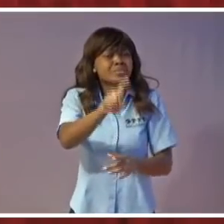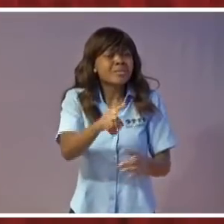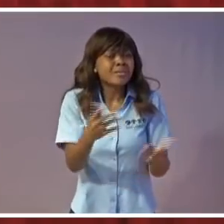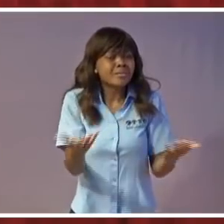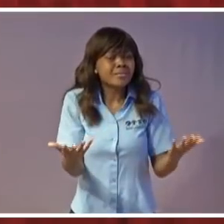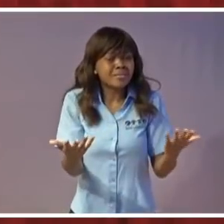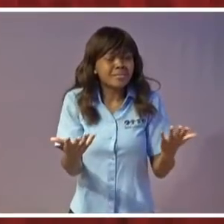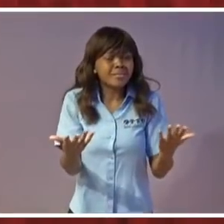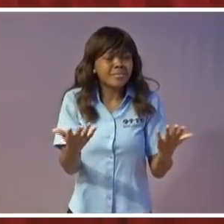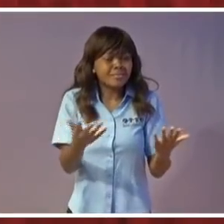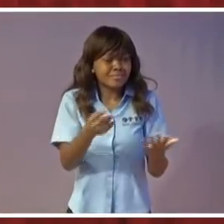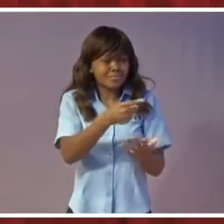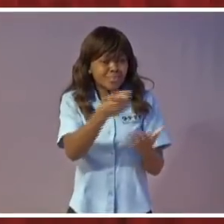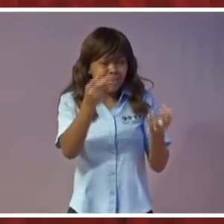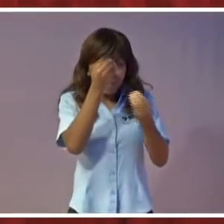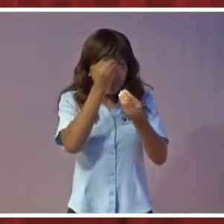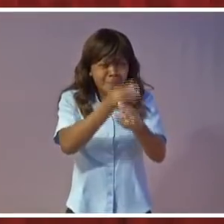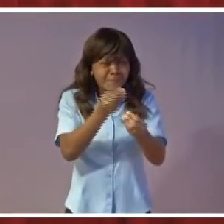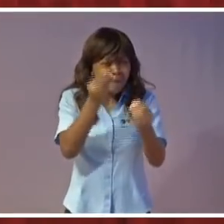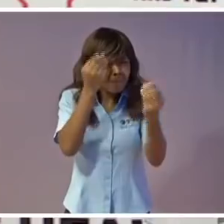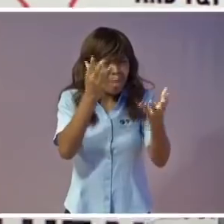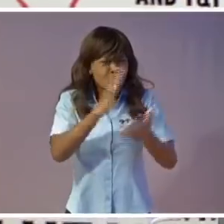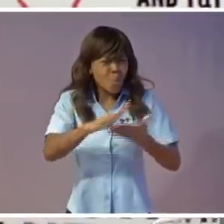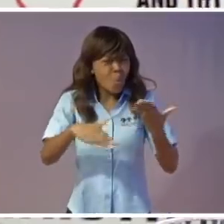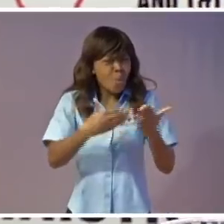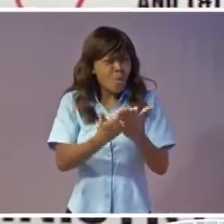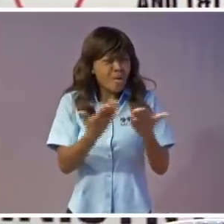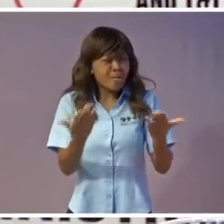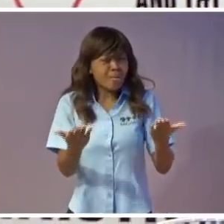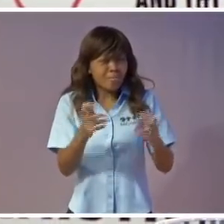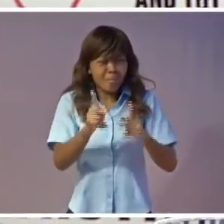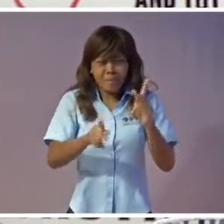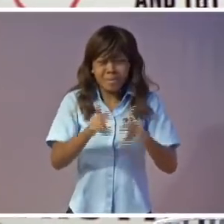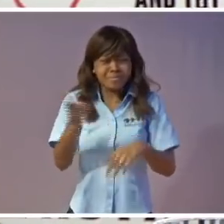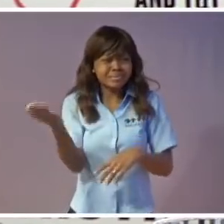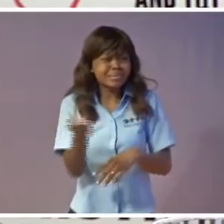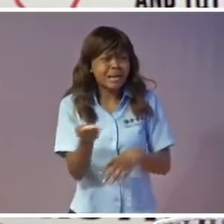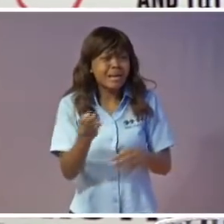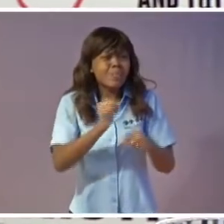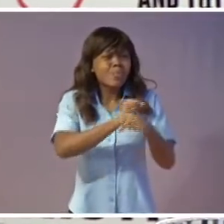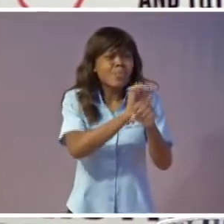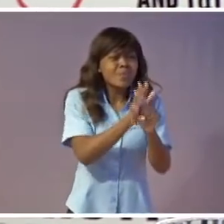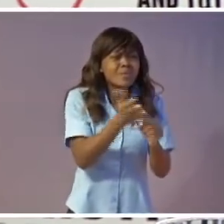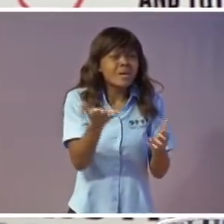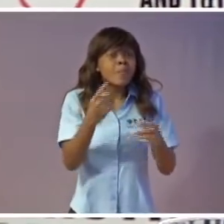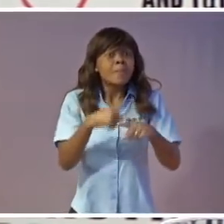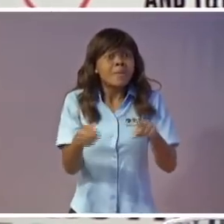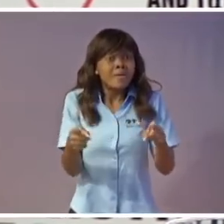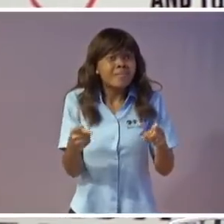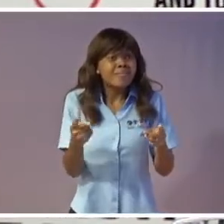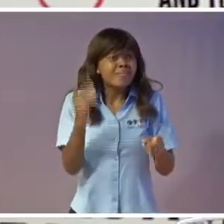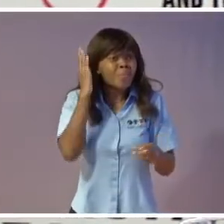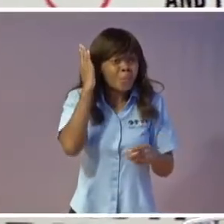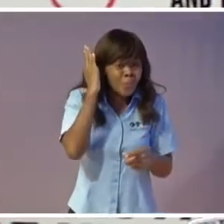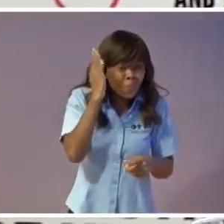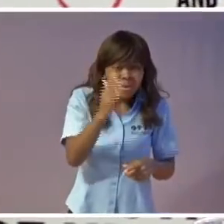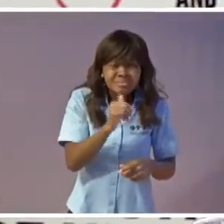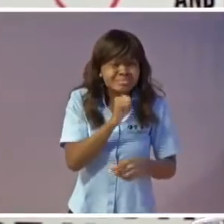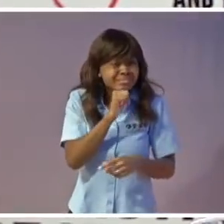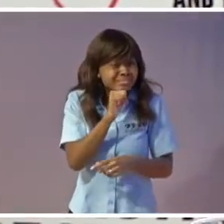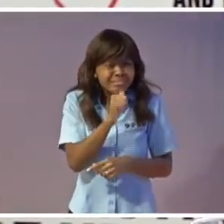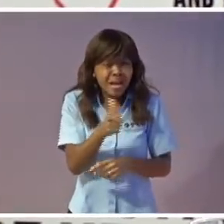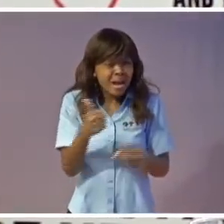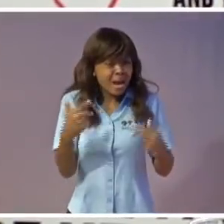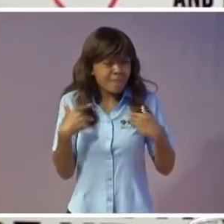you. So the issue of the digital vaccination card, as you know, is one that is being led by Minister Bacchus. and